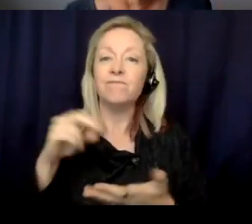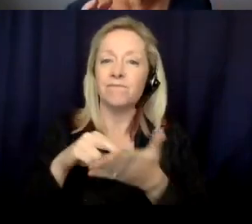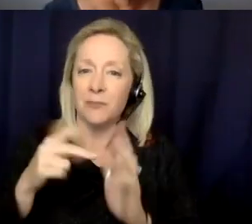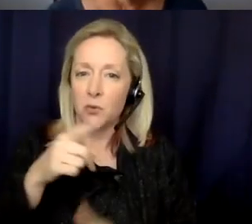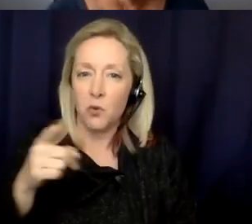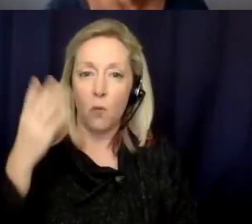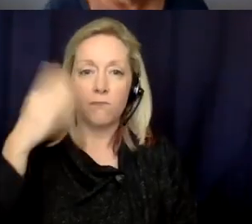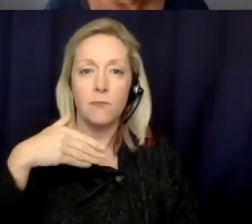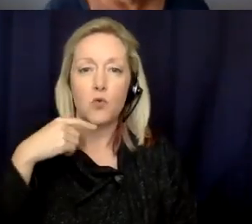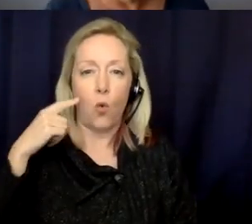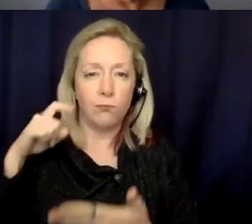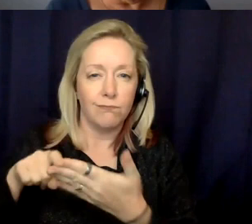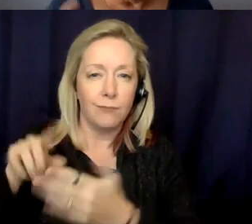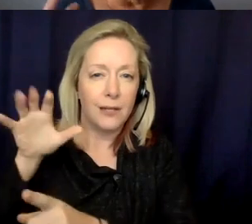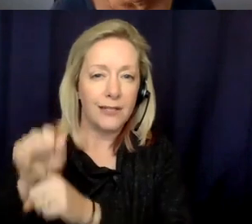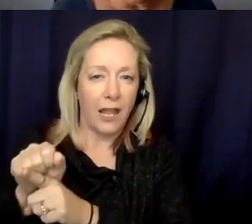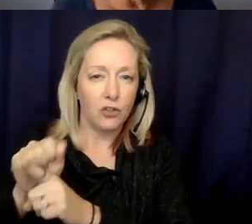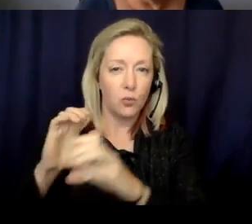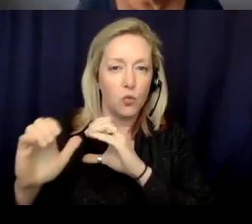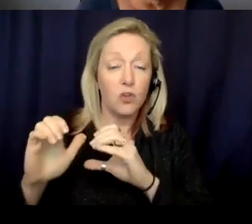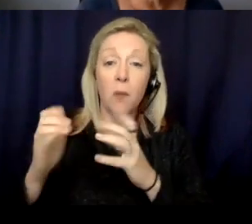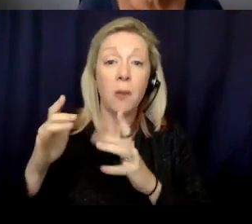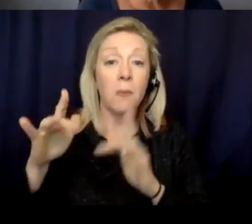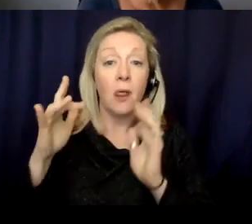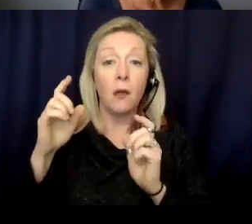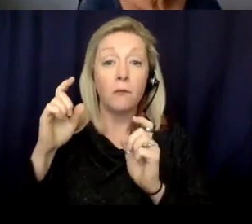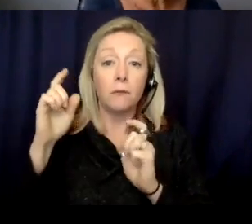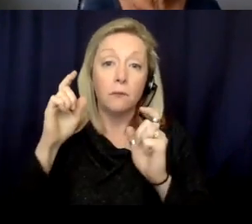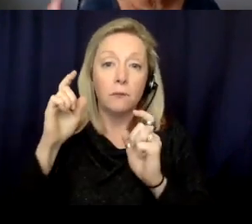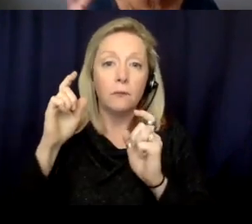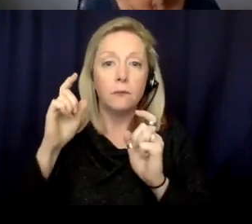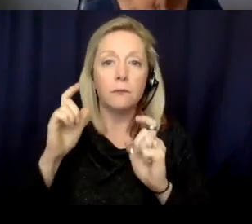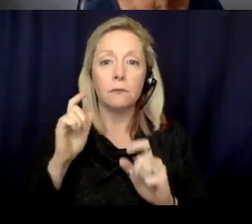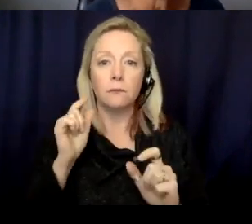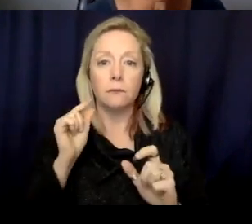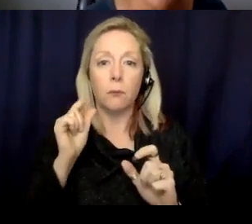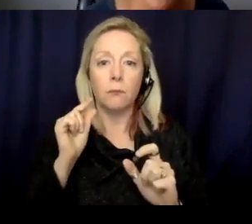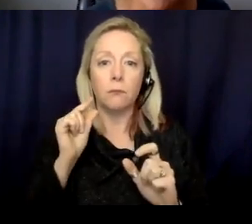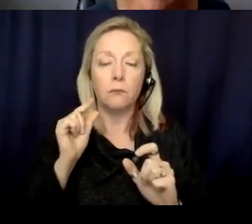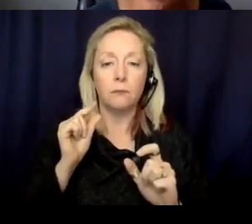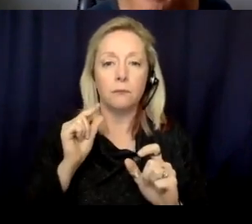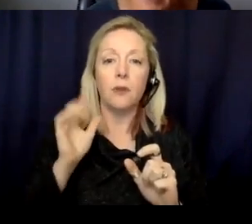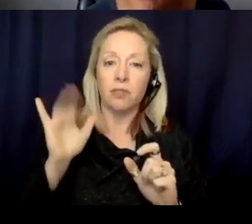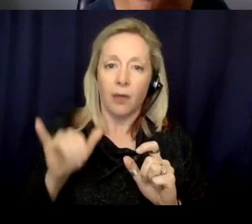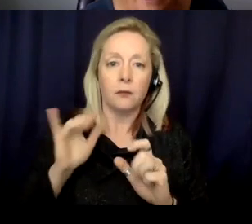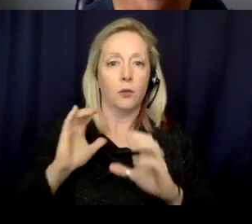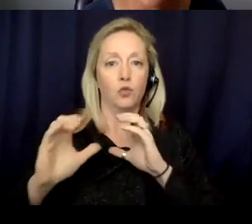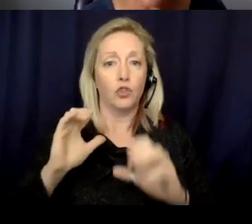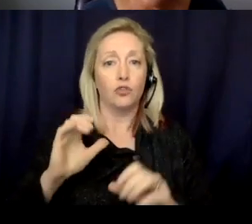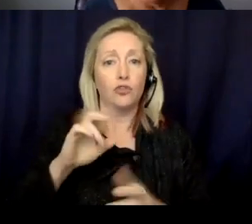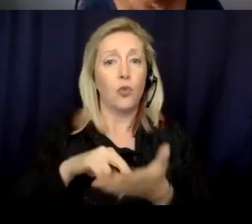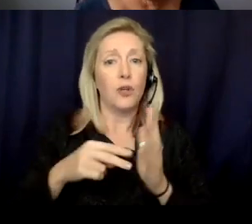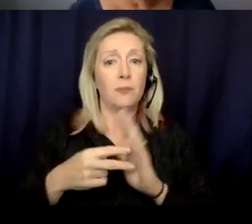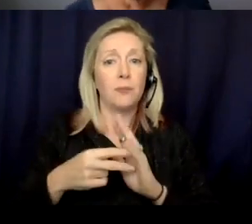recognizing those behaviors that way. So all communication partners, it's really on our